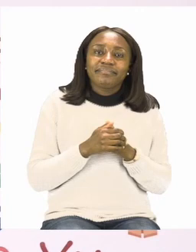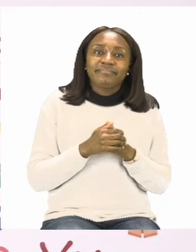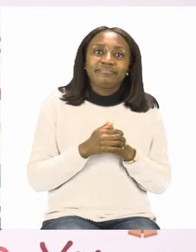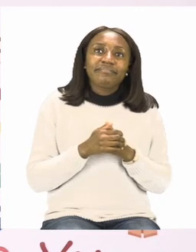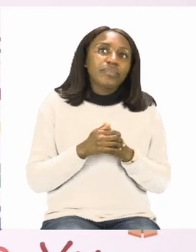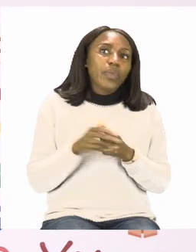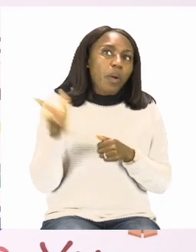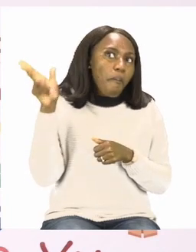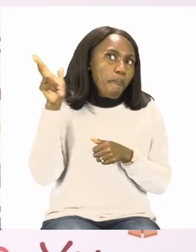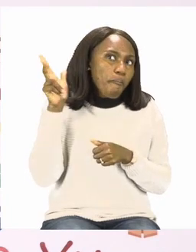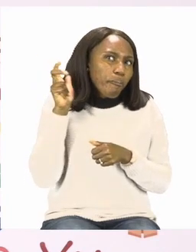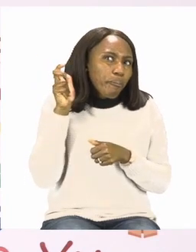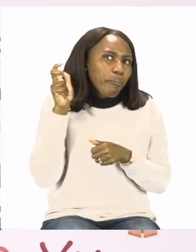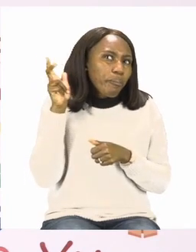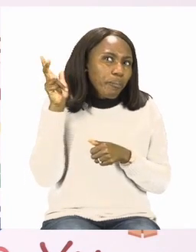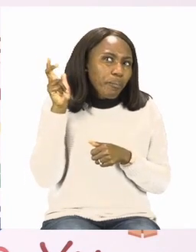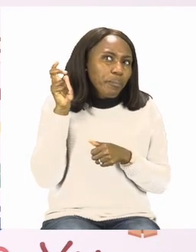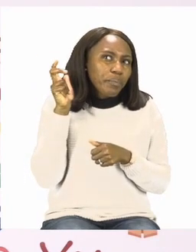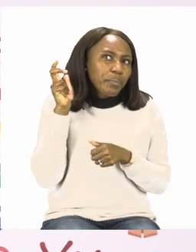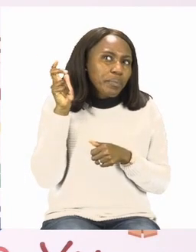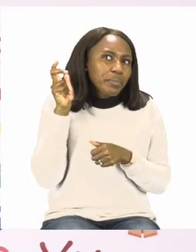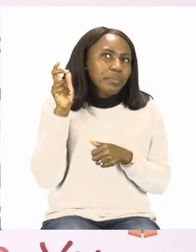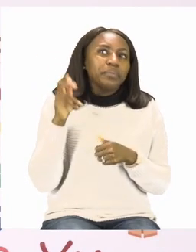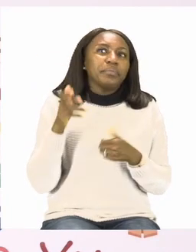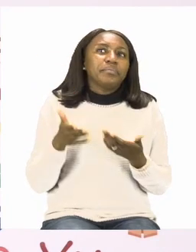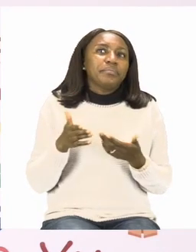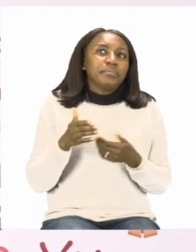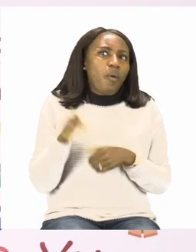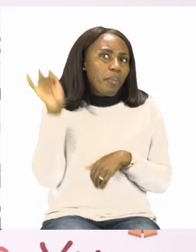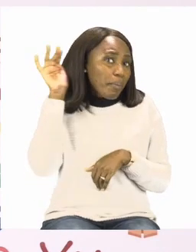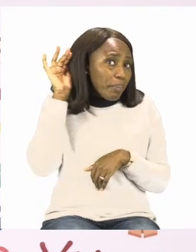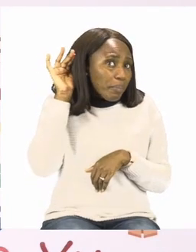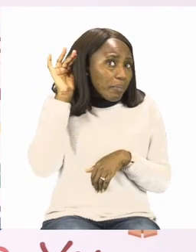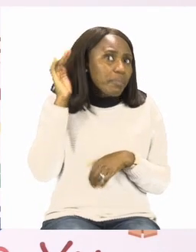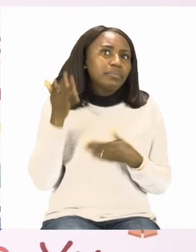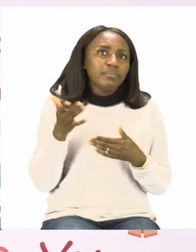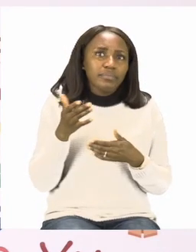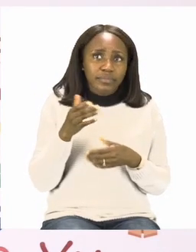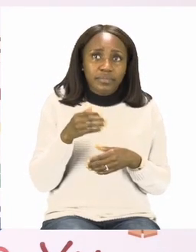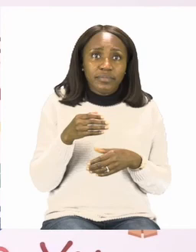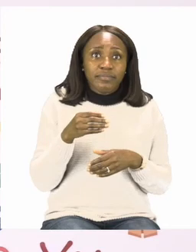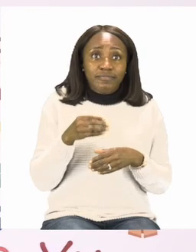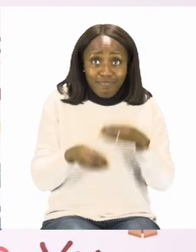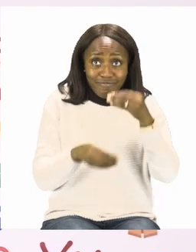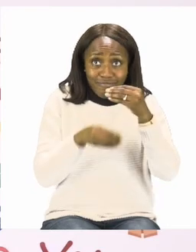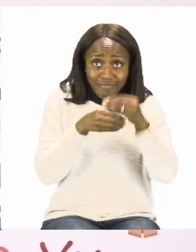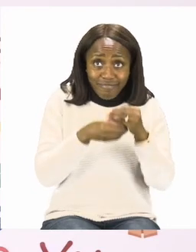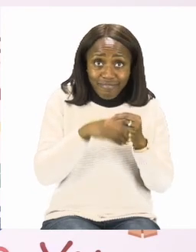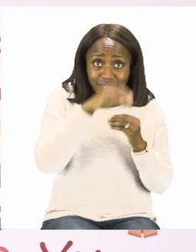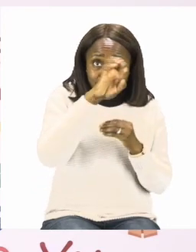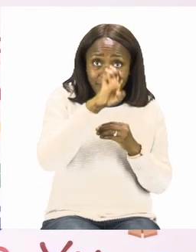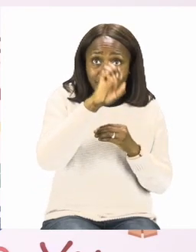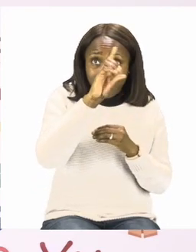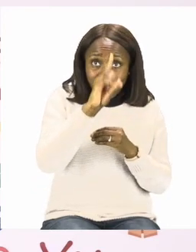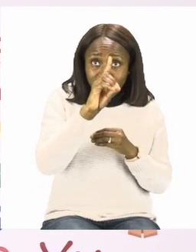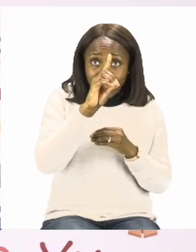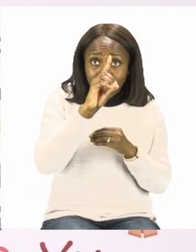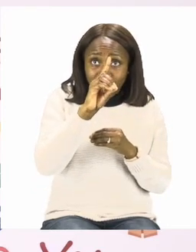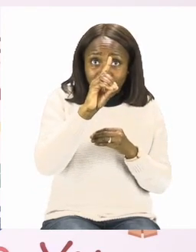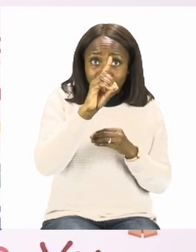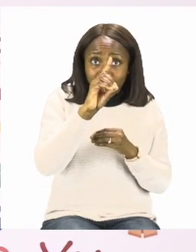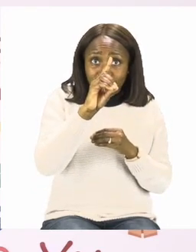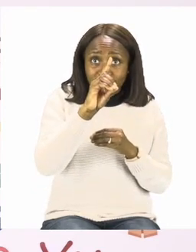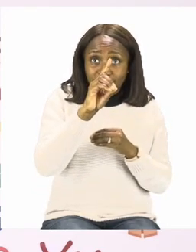word listen. Now, if you add the ed that we're talking about, it now